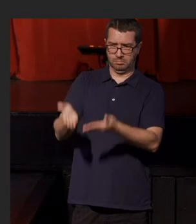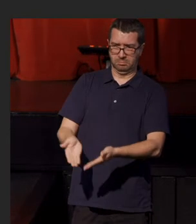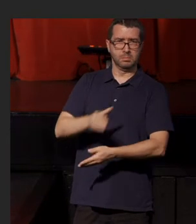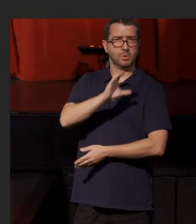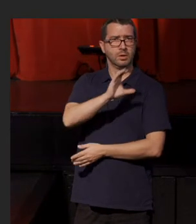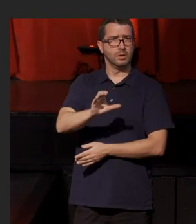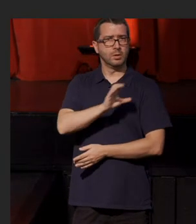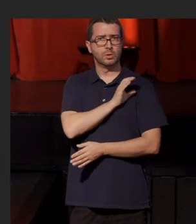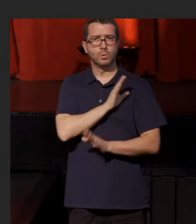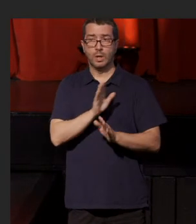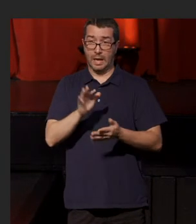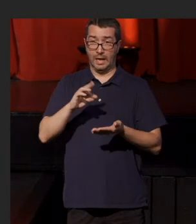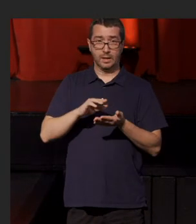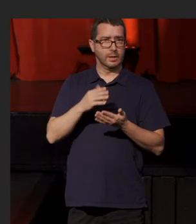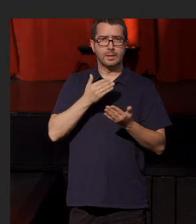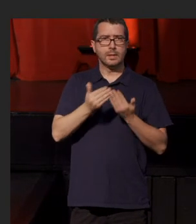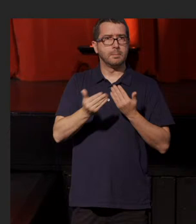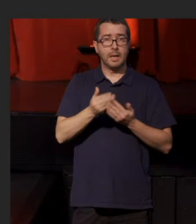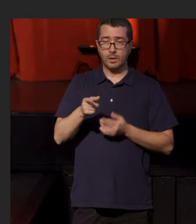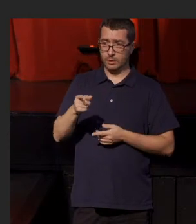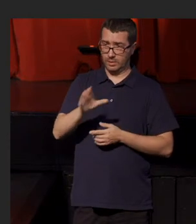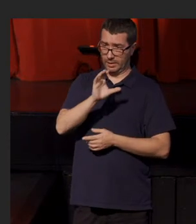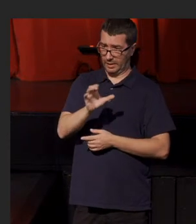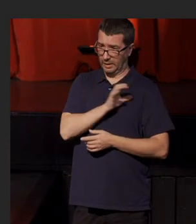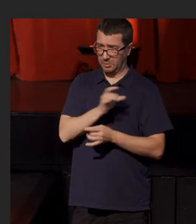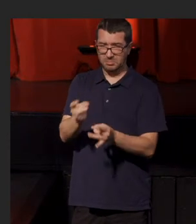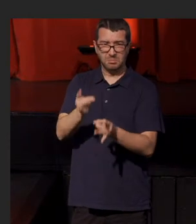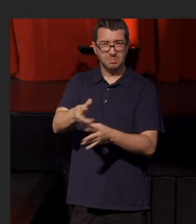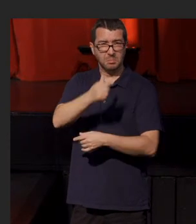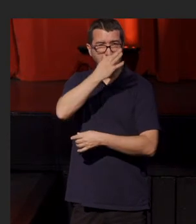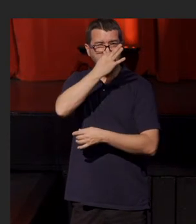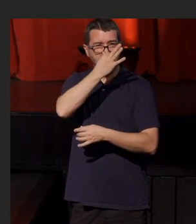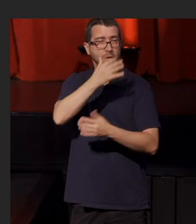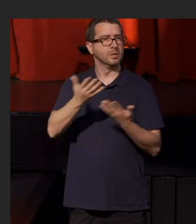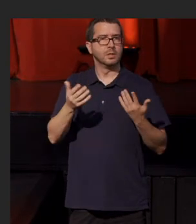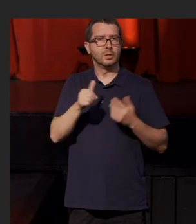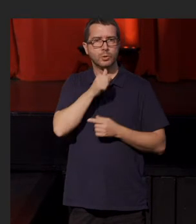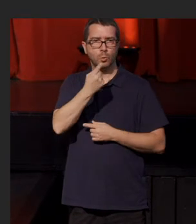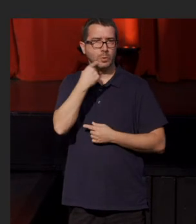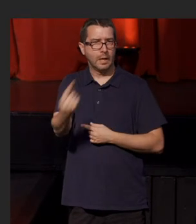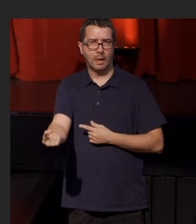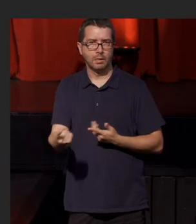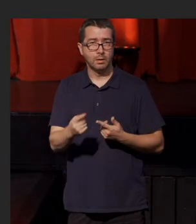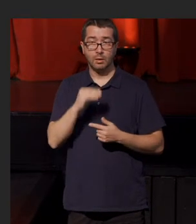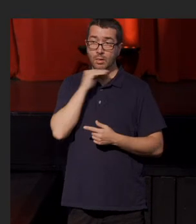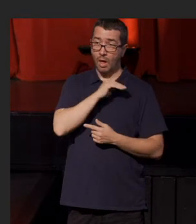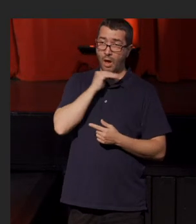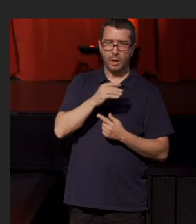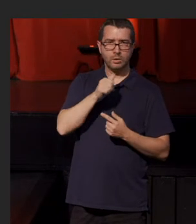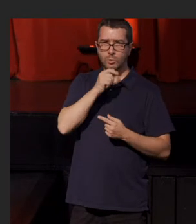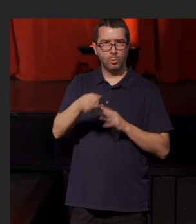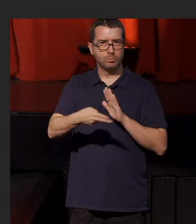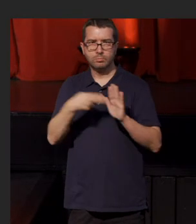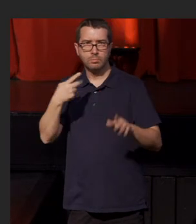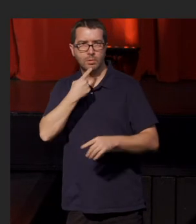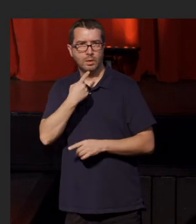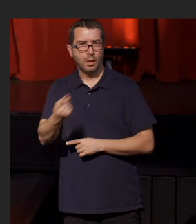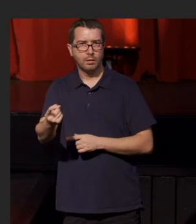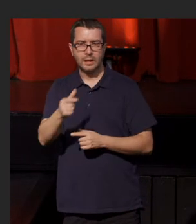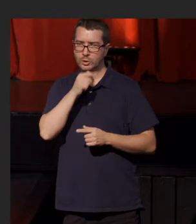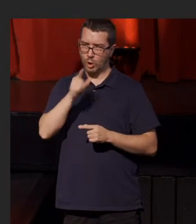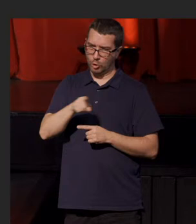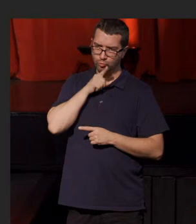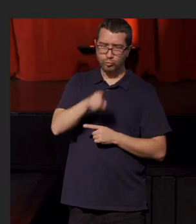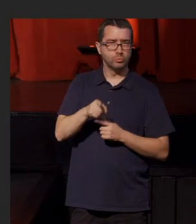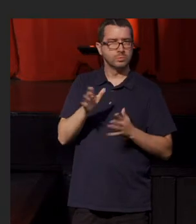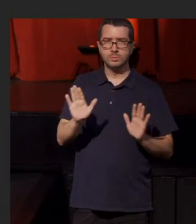lacks integrity, you don't say it. Even if you believe someone's a liar, you don't call them a liar. You may say that statement is untrue, but you don't impugn the